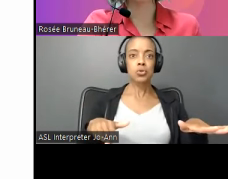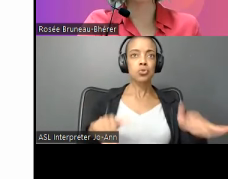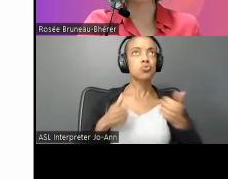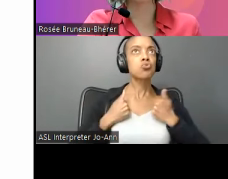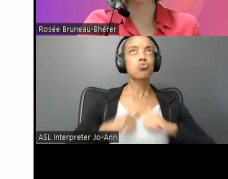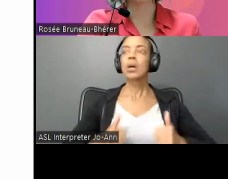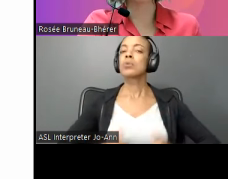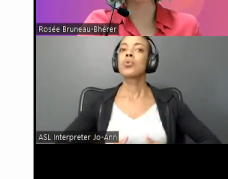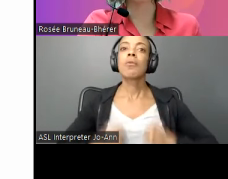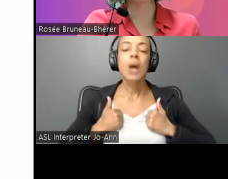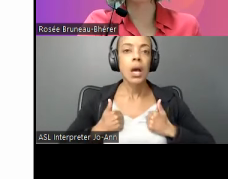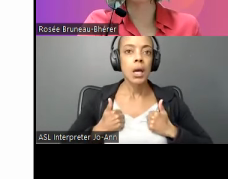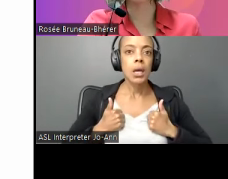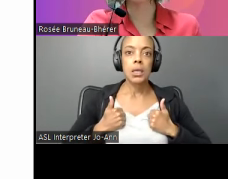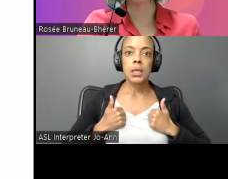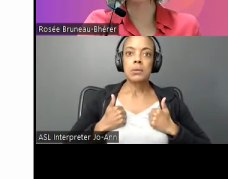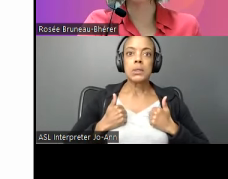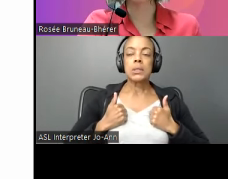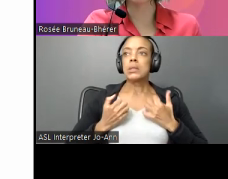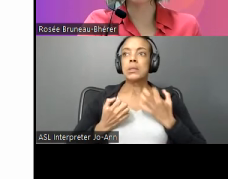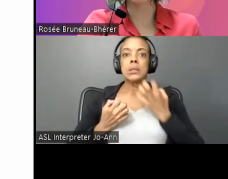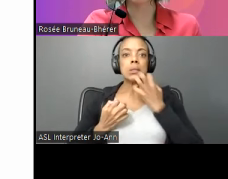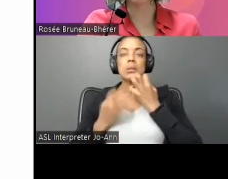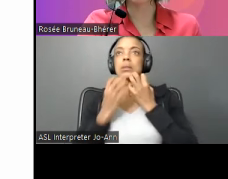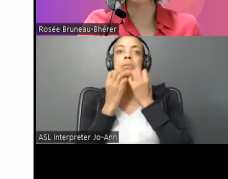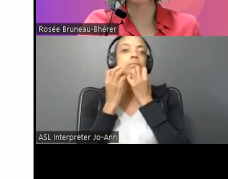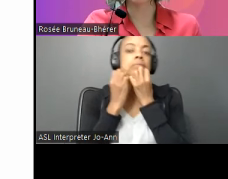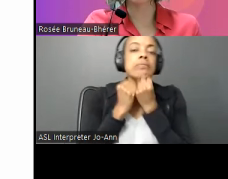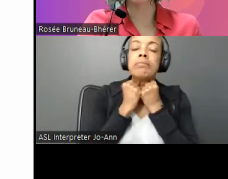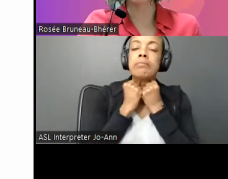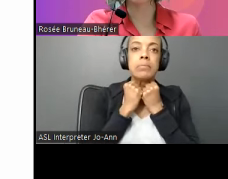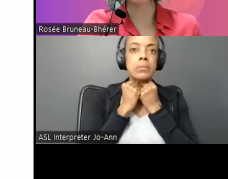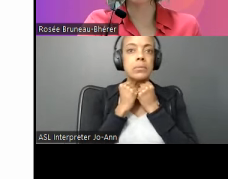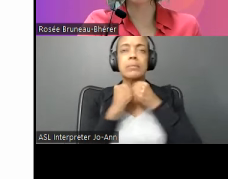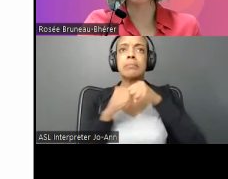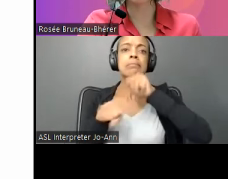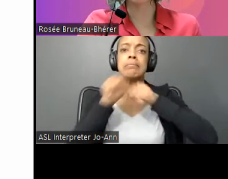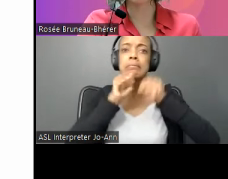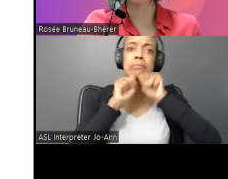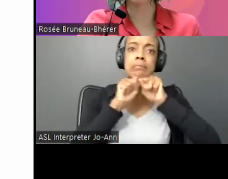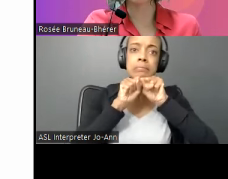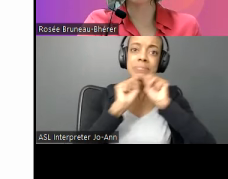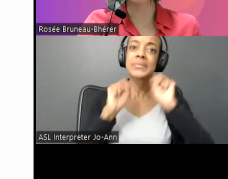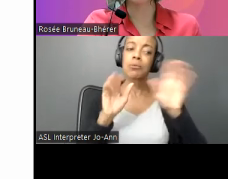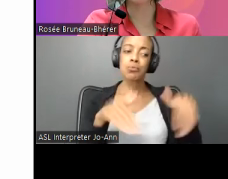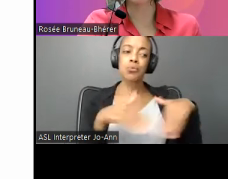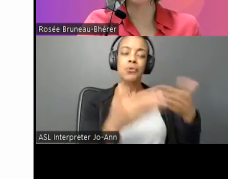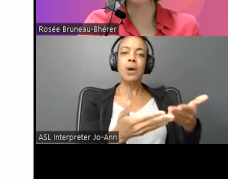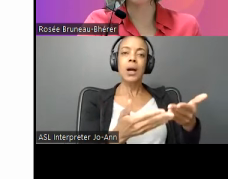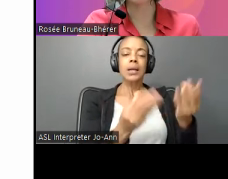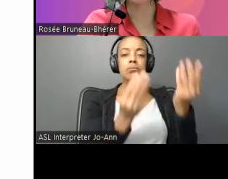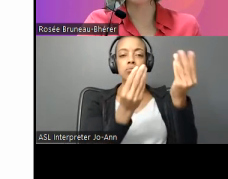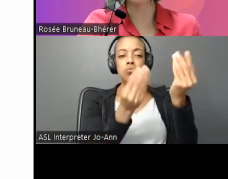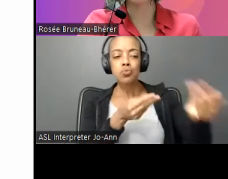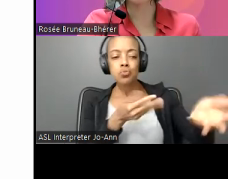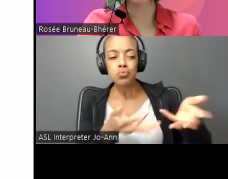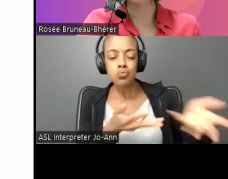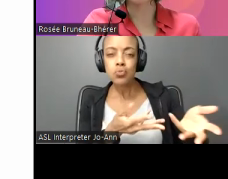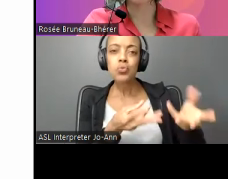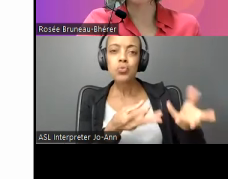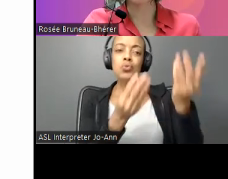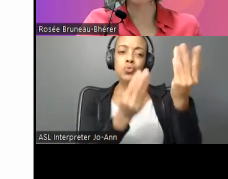in survival mode, can we give them as much soothing as we can when they're with us in our